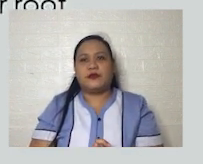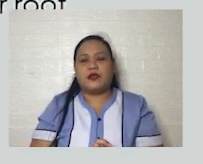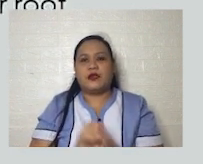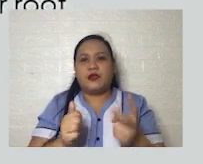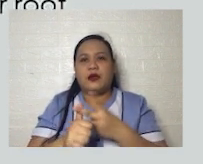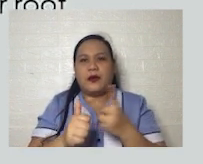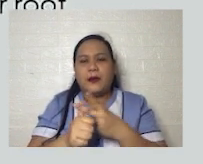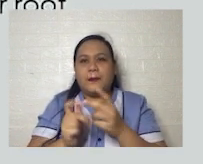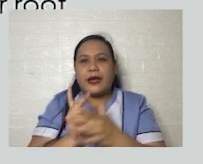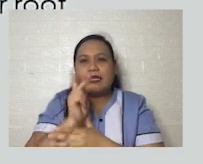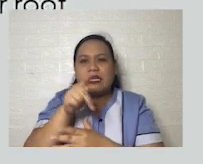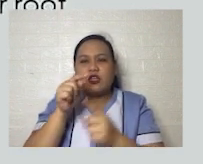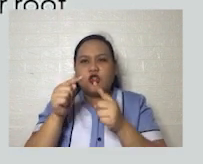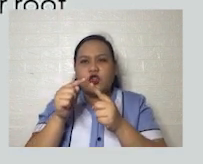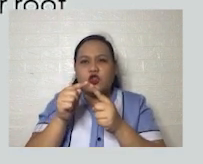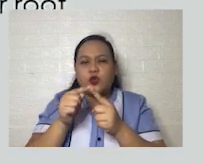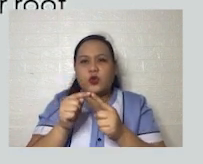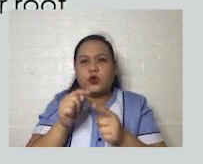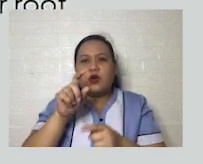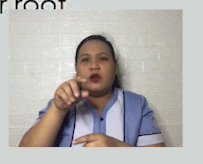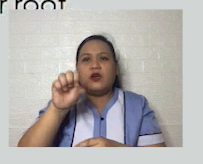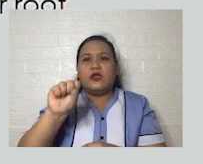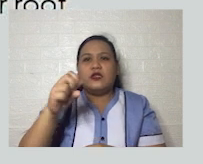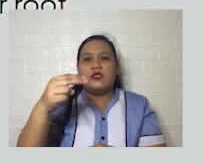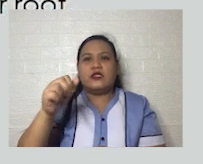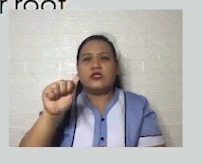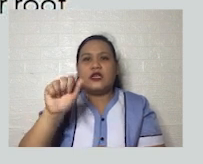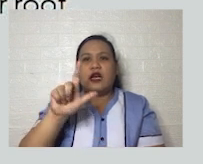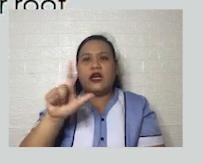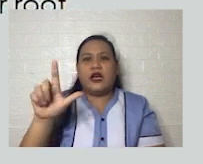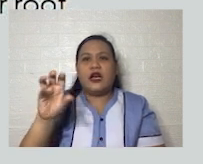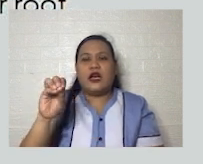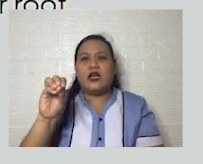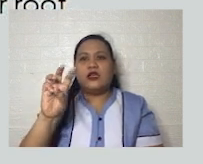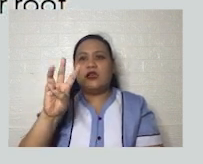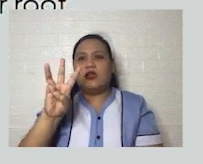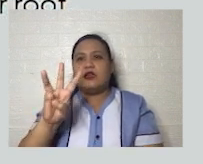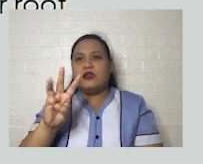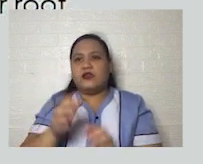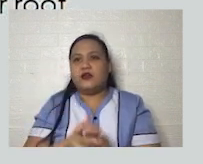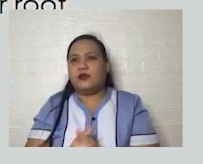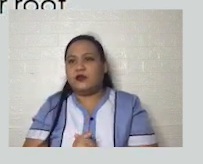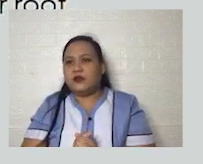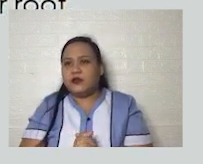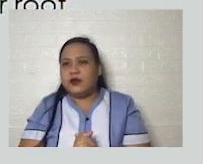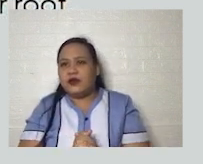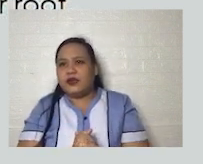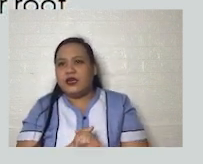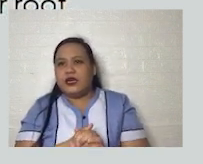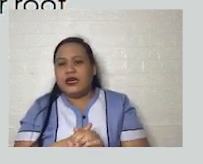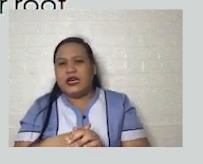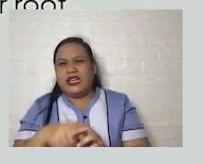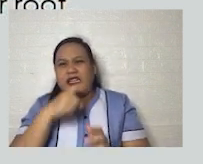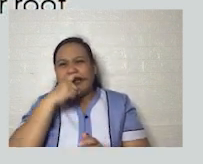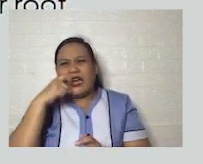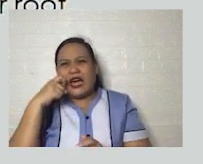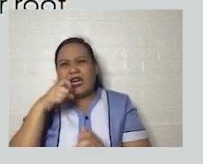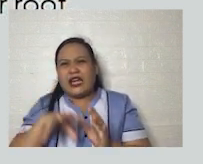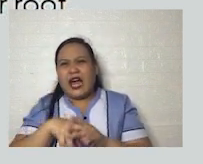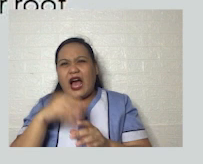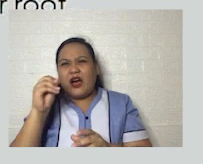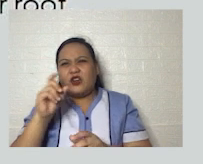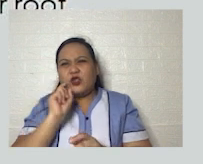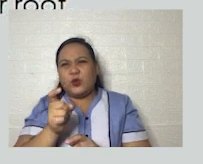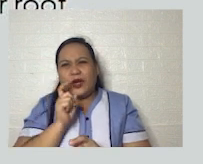Planting seeds too shallow. Seeds dry out quickly and this may cause the young plant to fall over